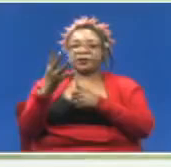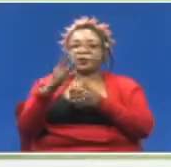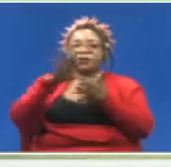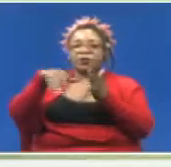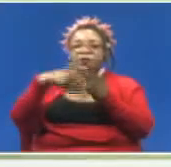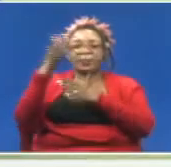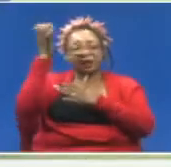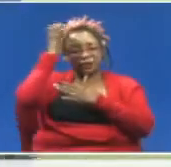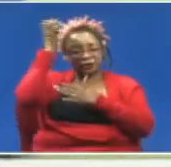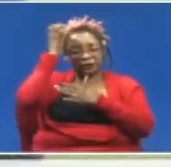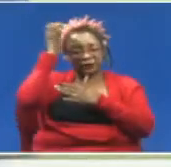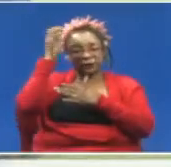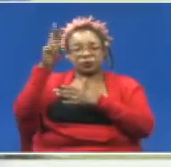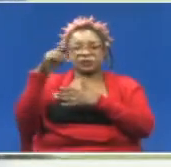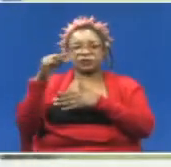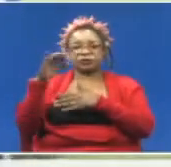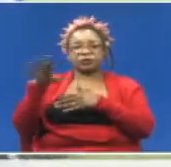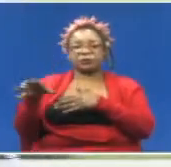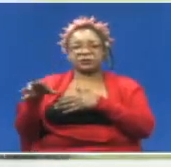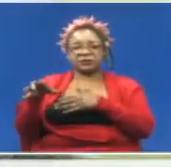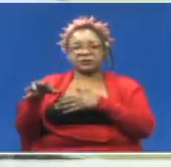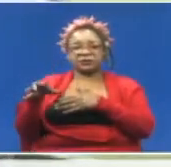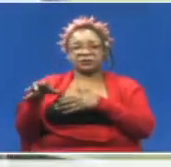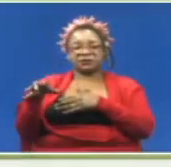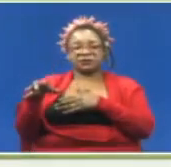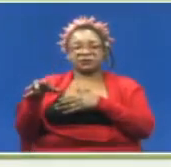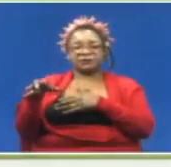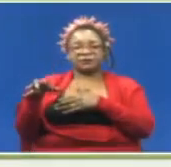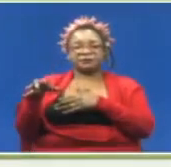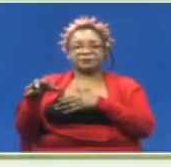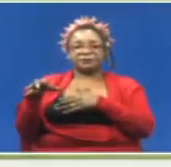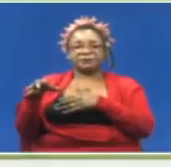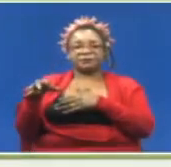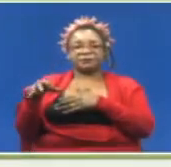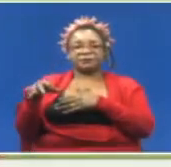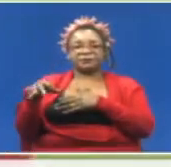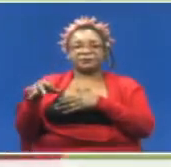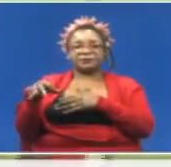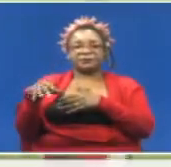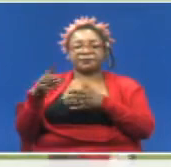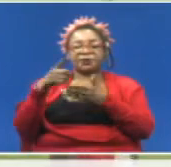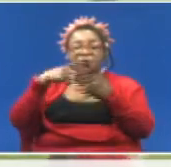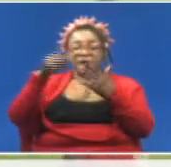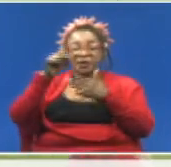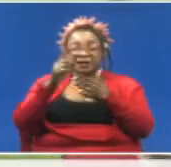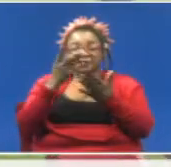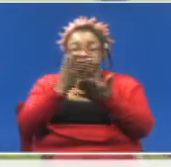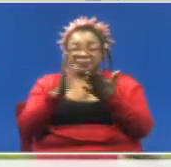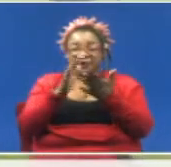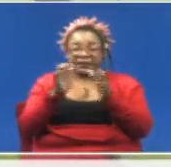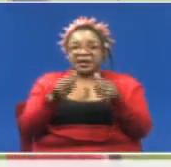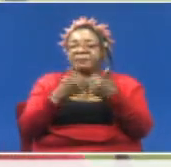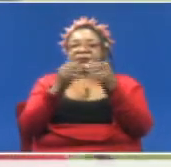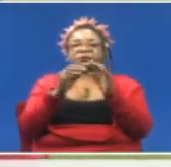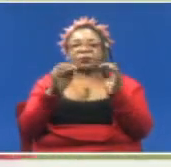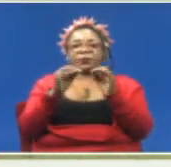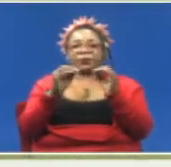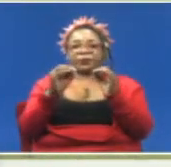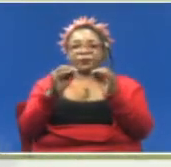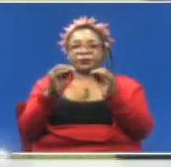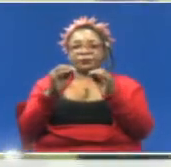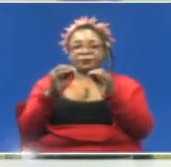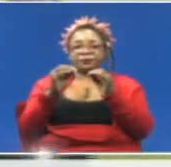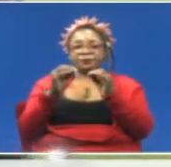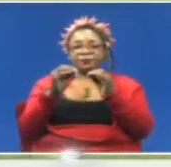Eldoret in the county of Uasin Gishu. I think they've done well. Winning is not something that you just come out and do, because they came out, worked very hard as a